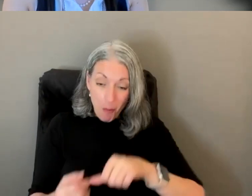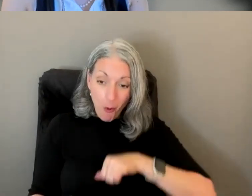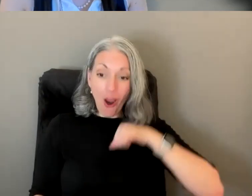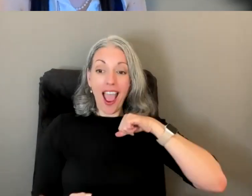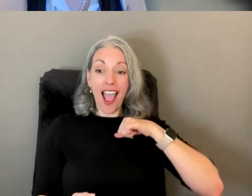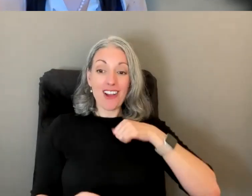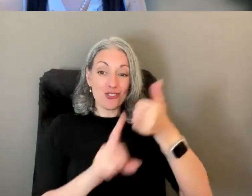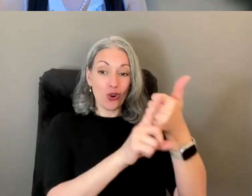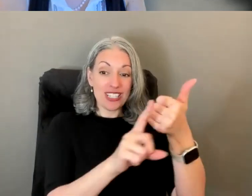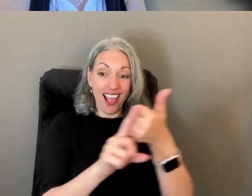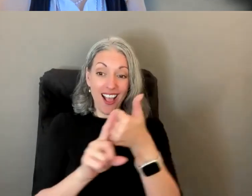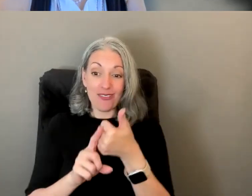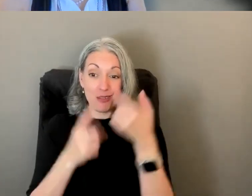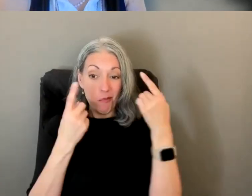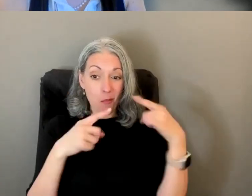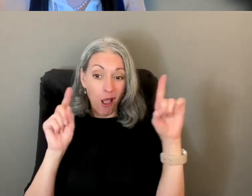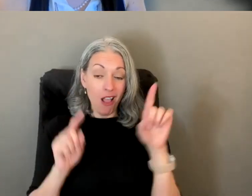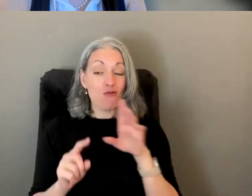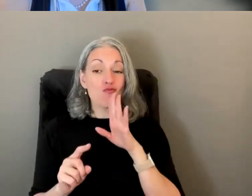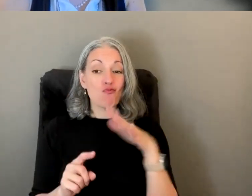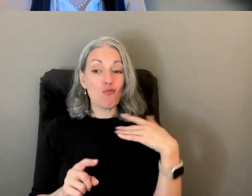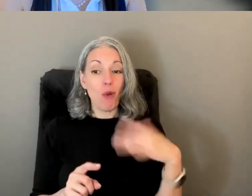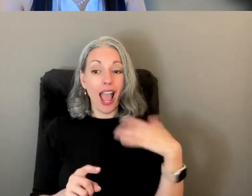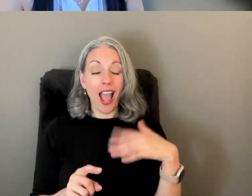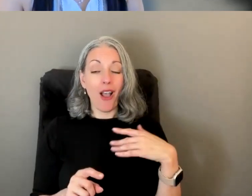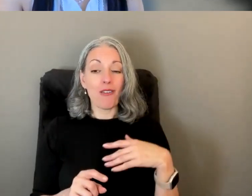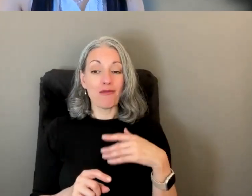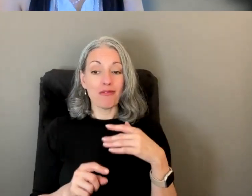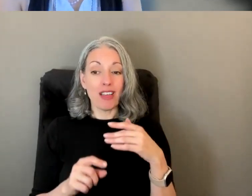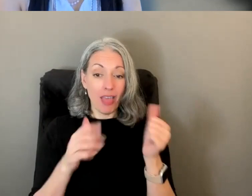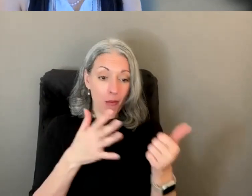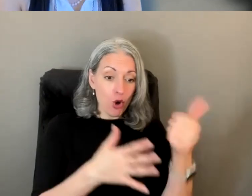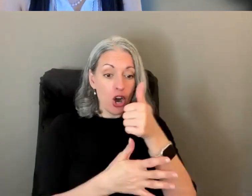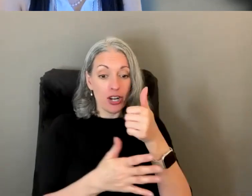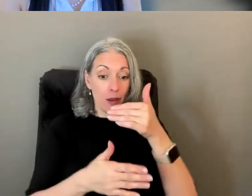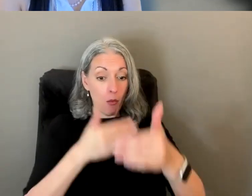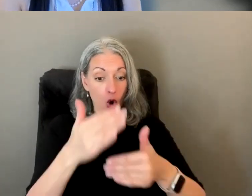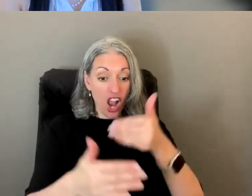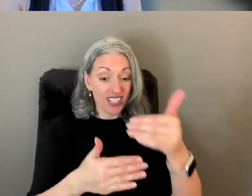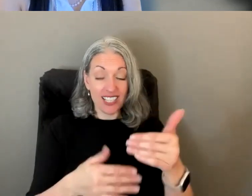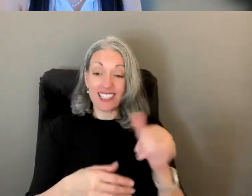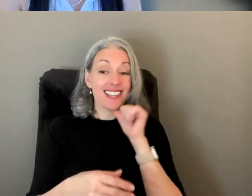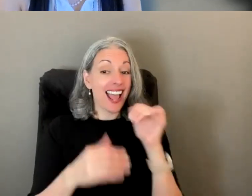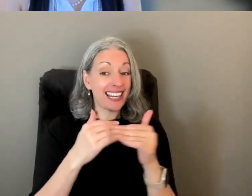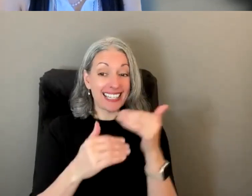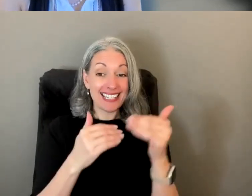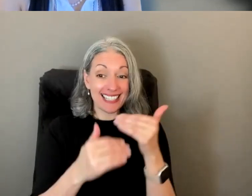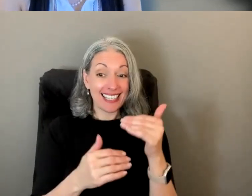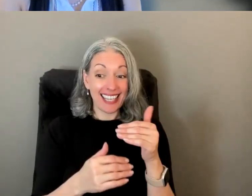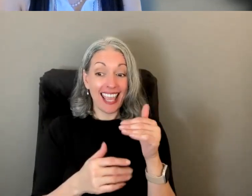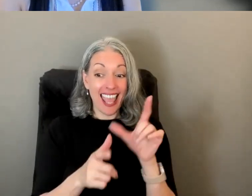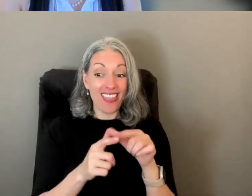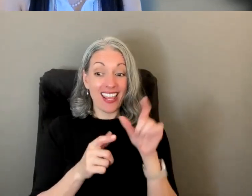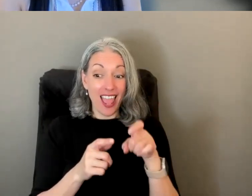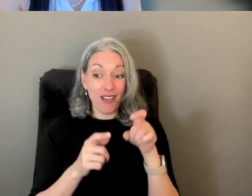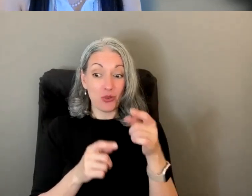It's pretty remarkable to go through that priority setting process and have some brain power left to think about other things at the end